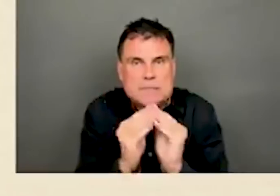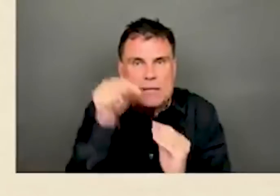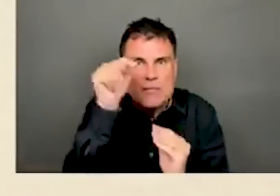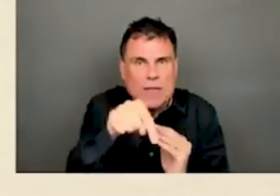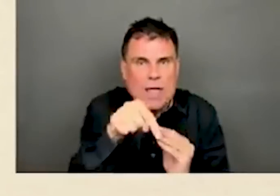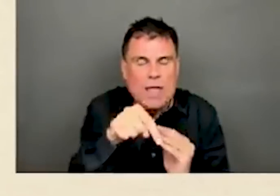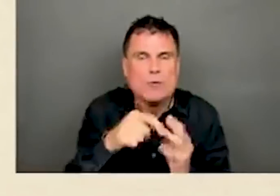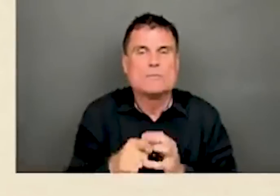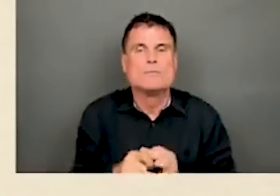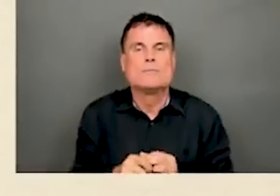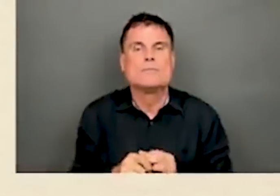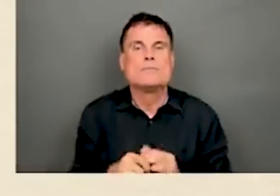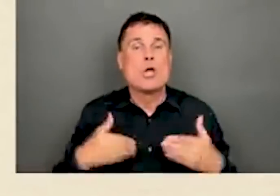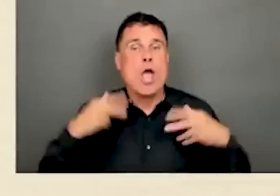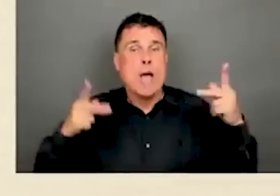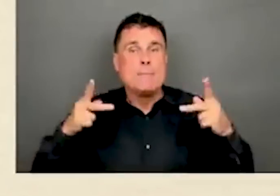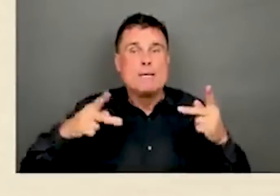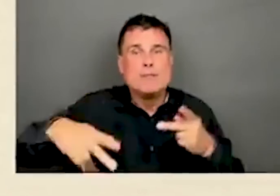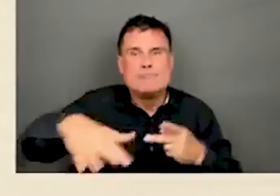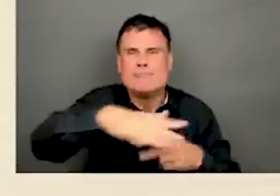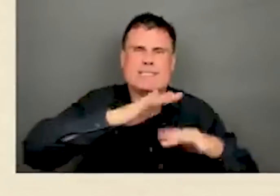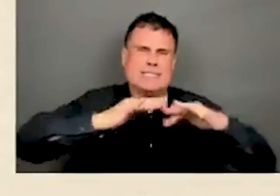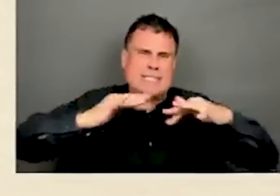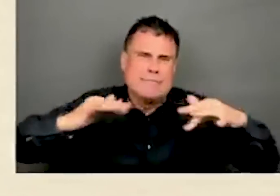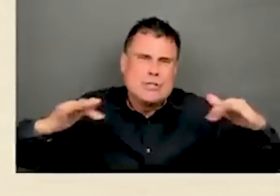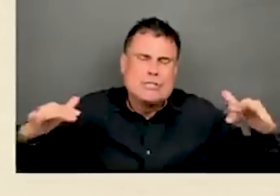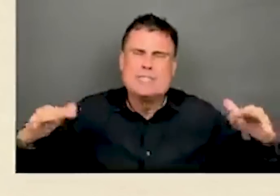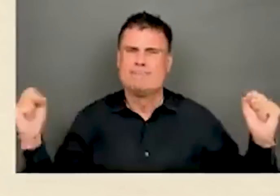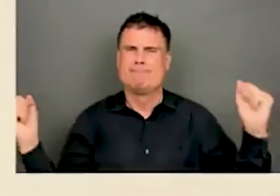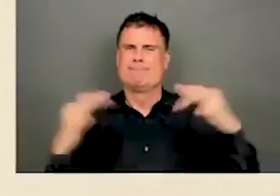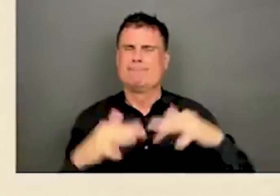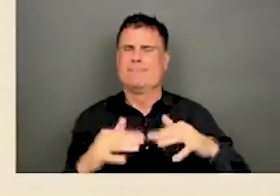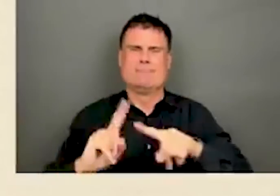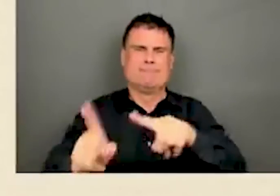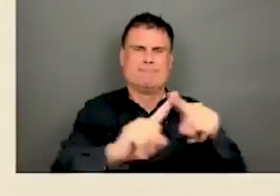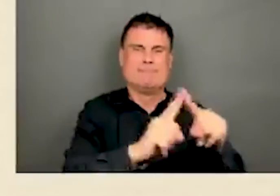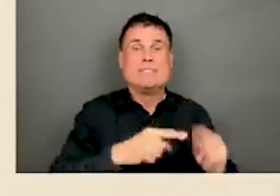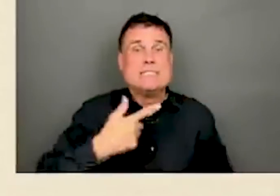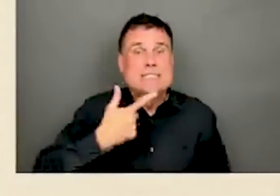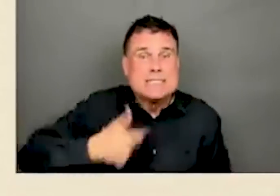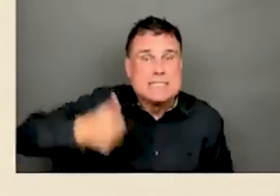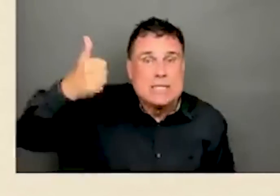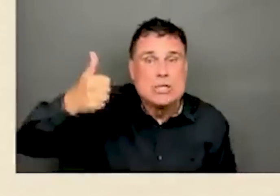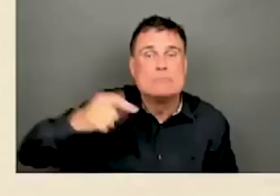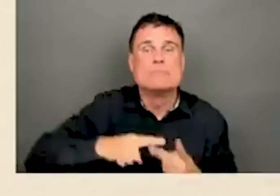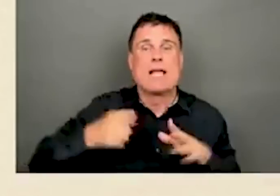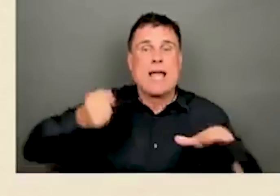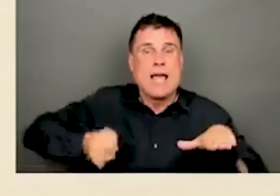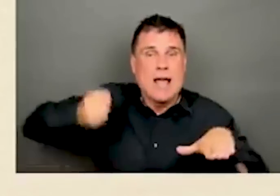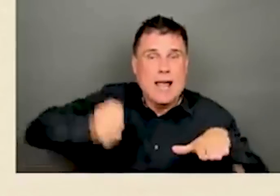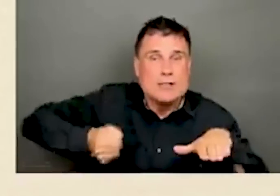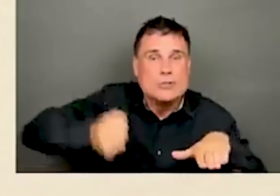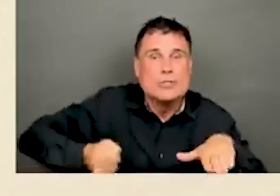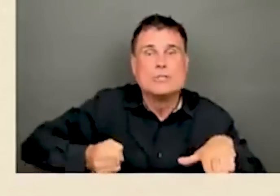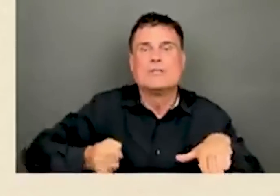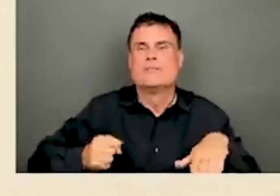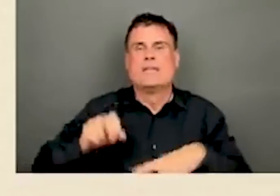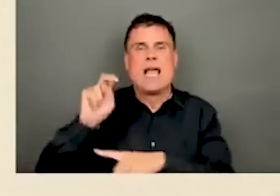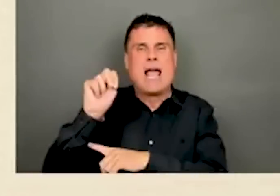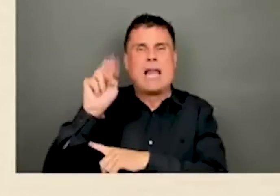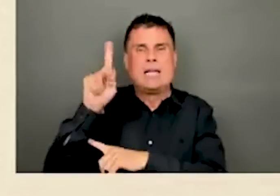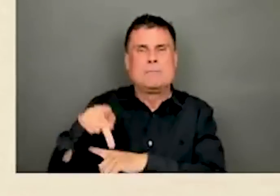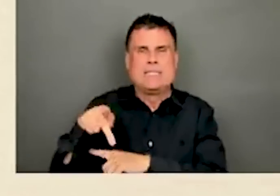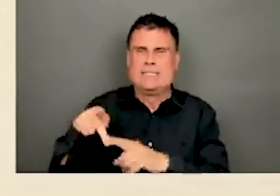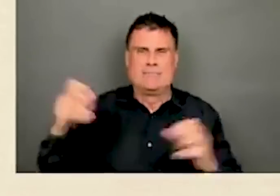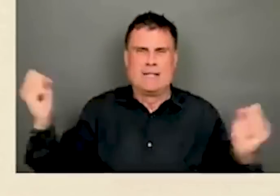people, diverse people, seniors, elders that have been in the NDP for longer than me. And it was a powerful